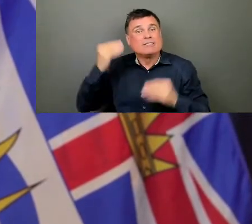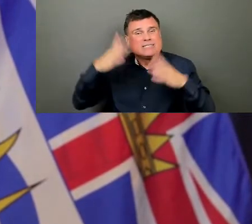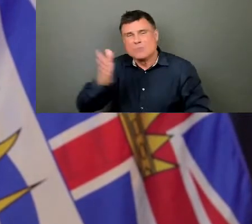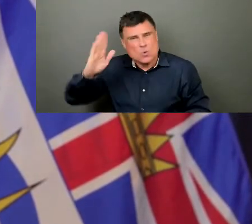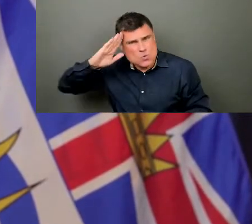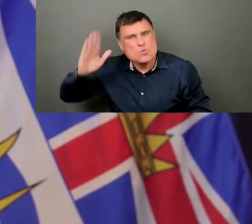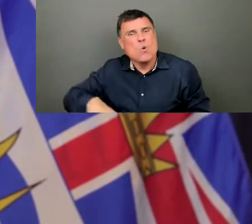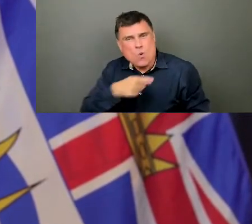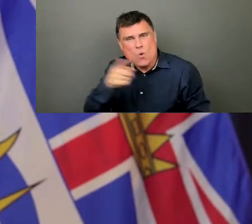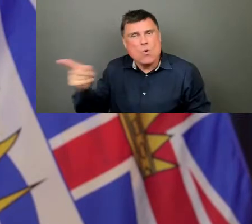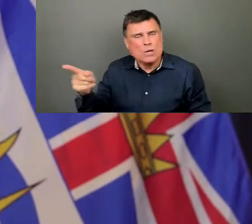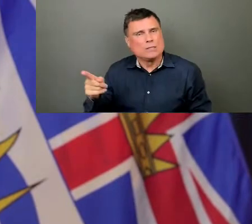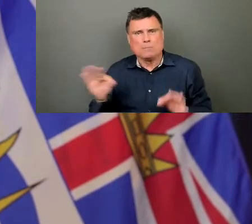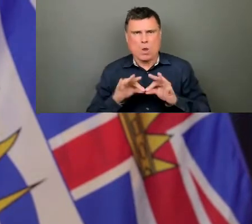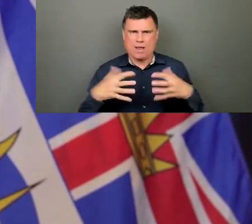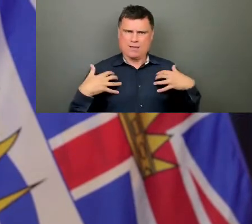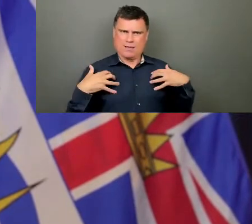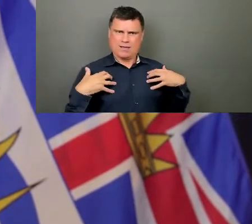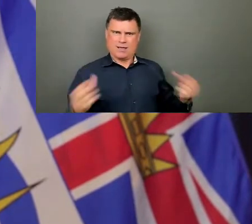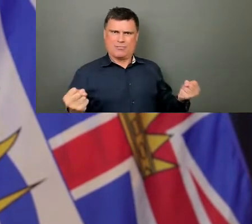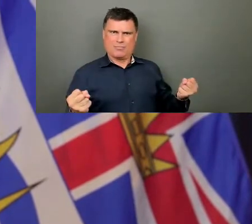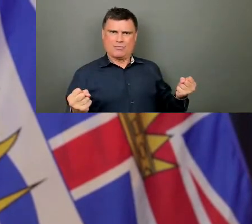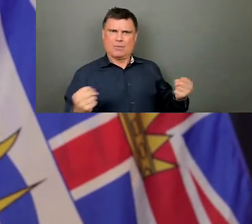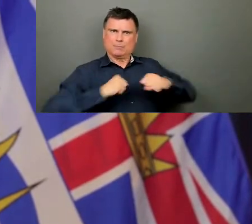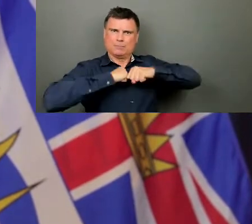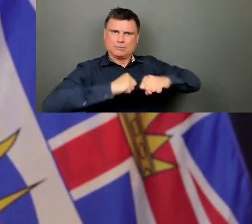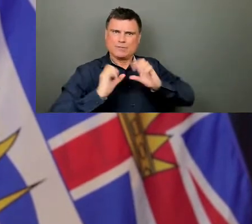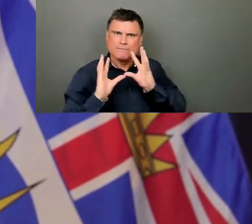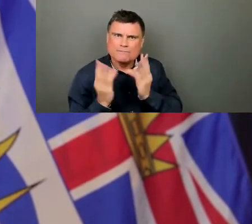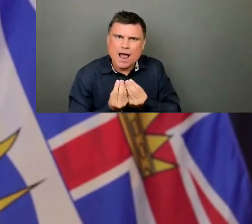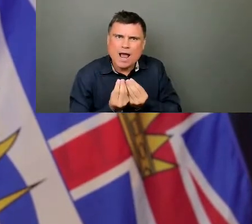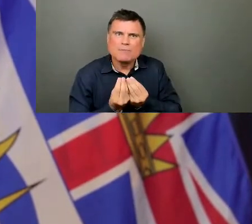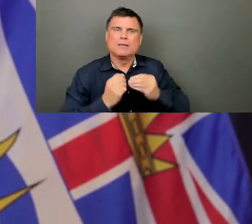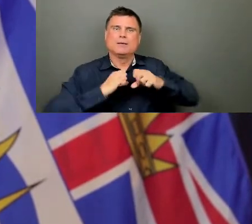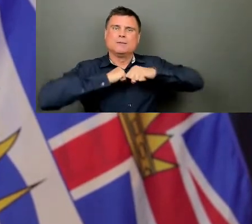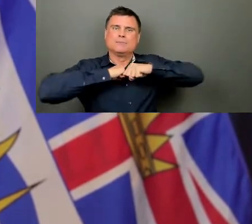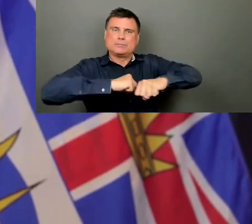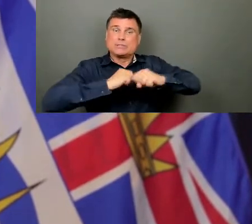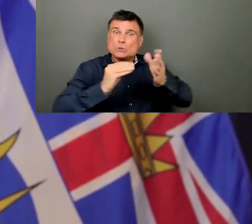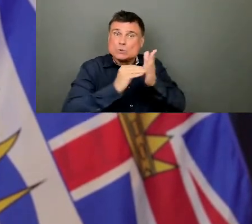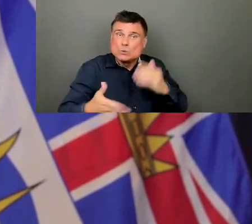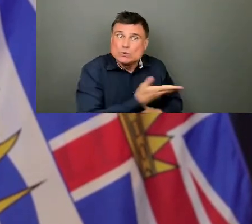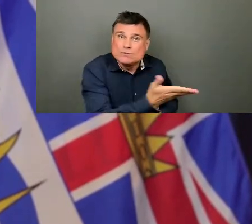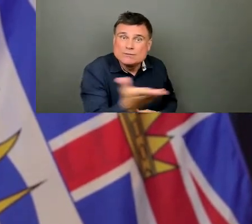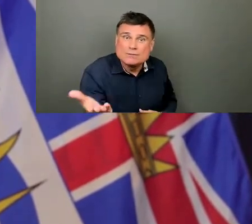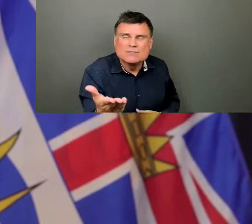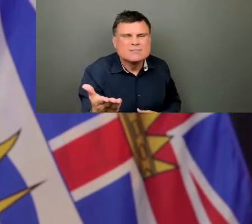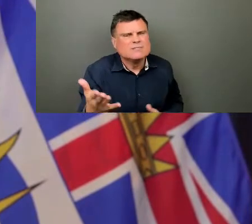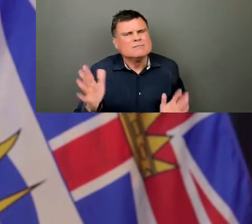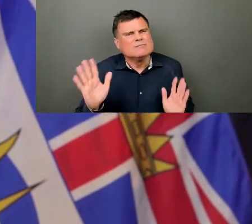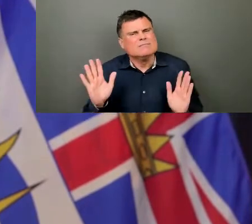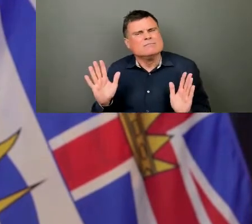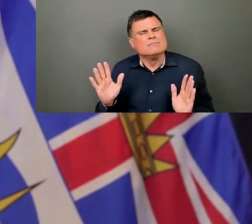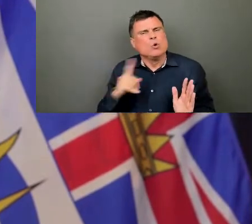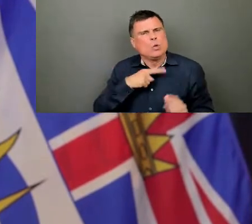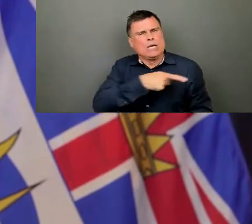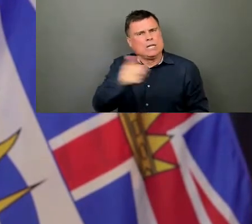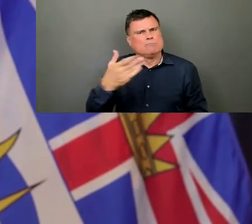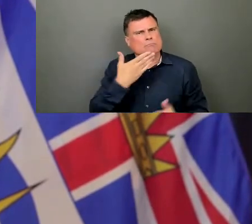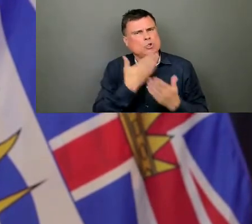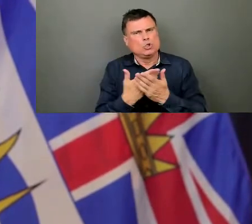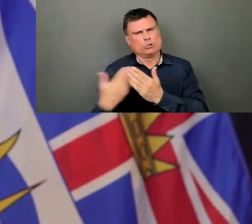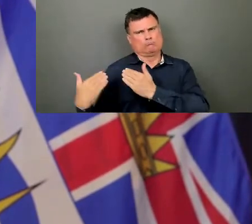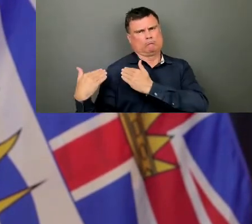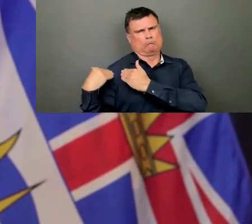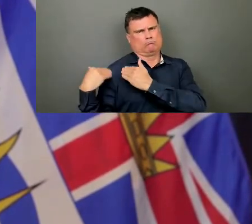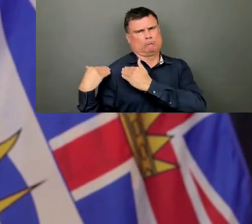incumbent on us all, parents of young children as well. It's important for you to be immunized so that we keep our schools as safe